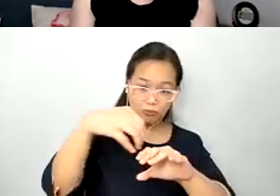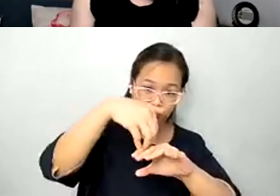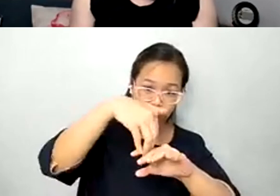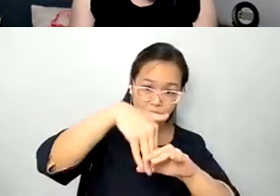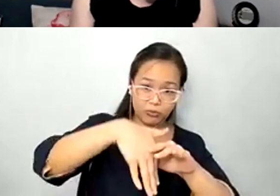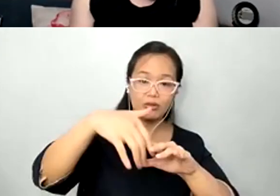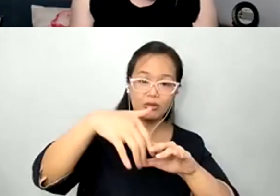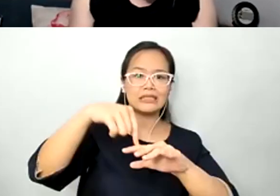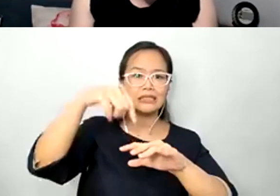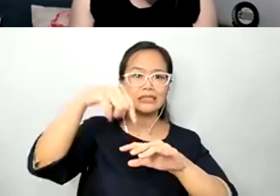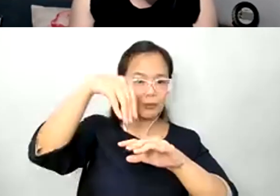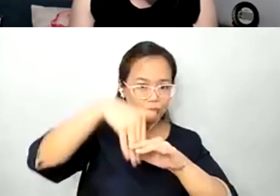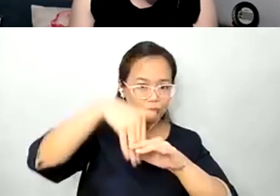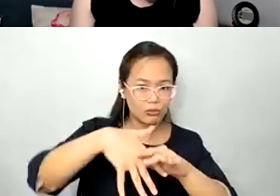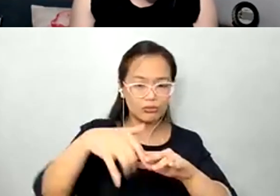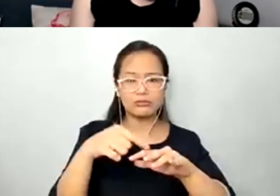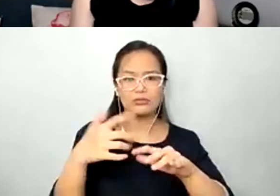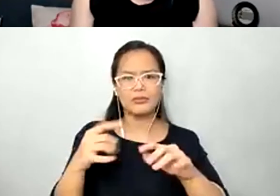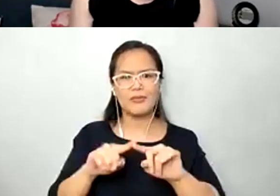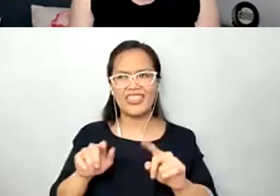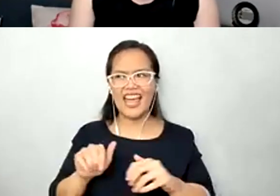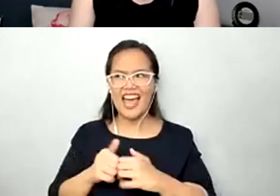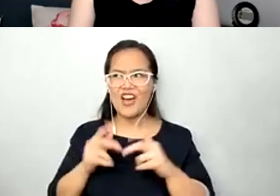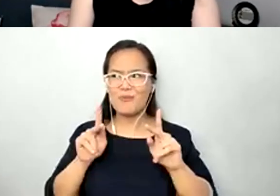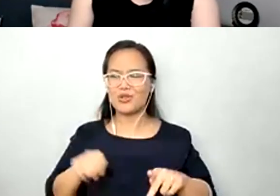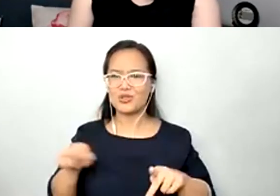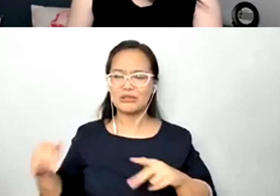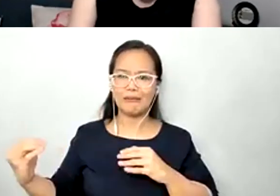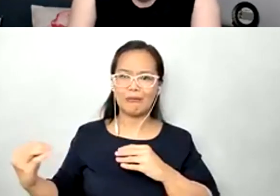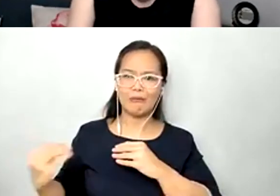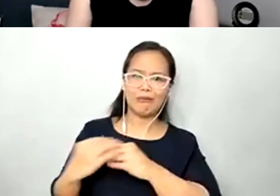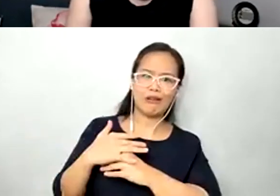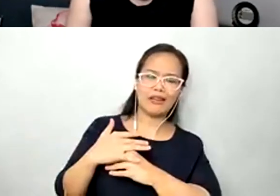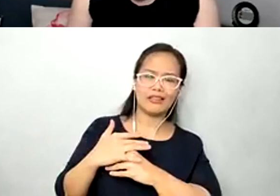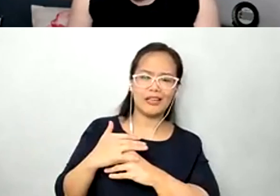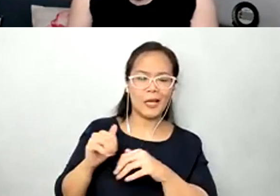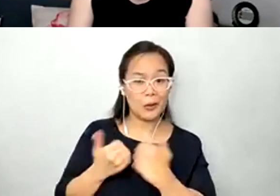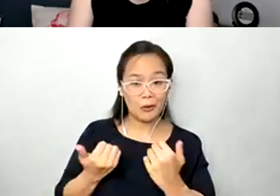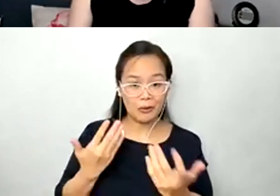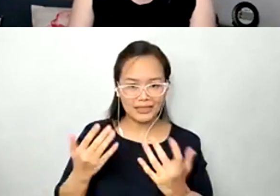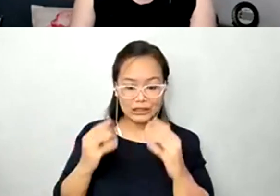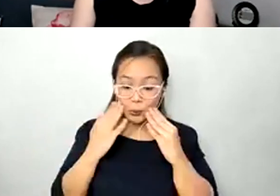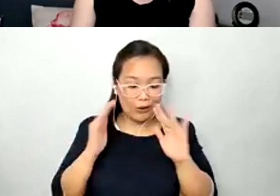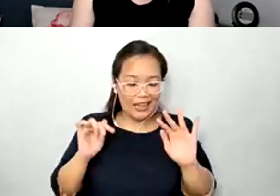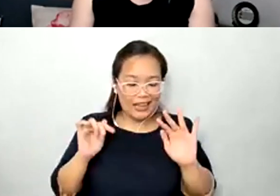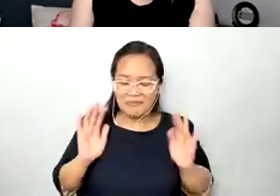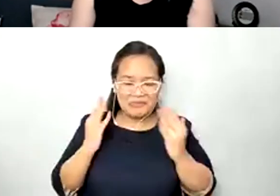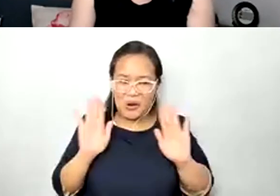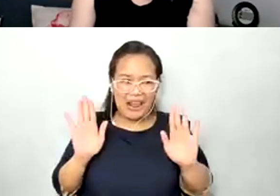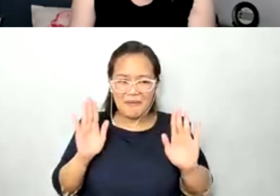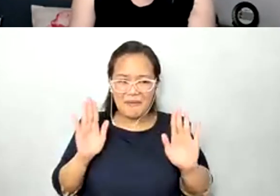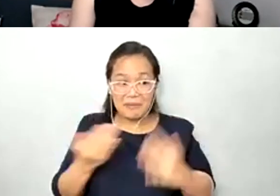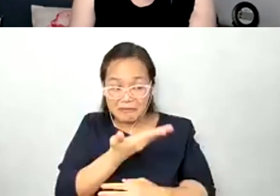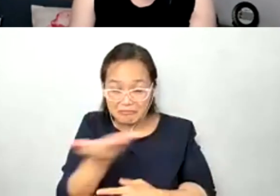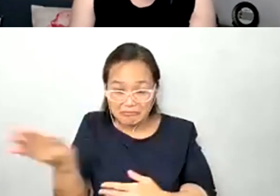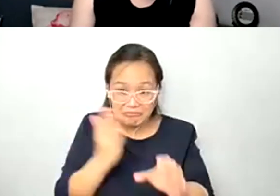are created that way? So I don't really know. Maybe a psychologist among us can answer that